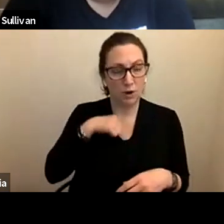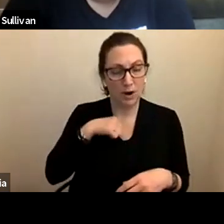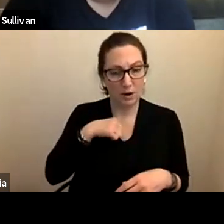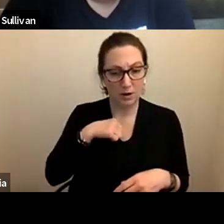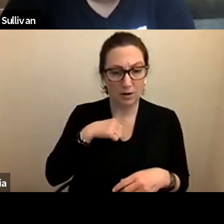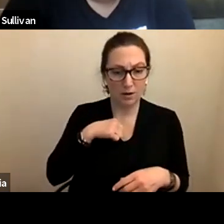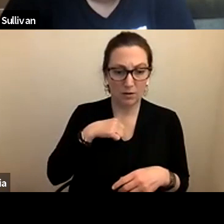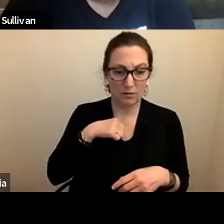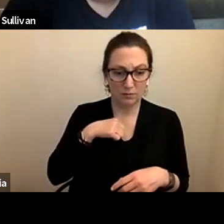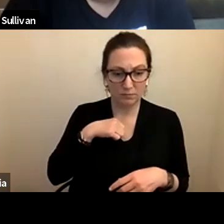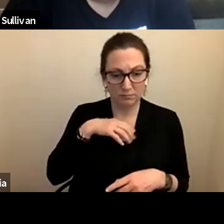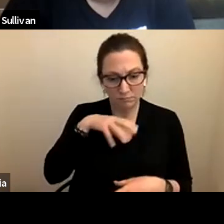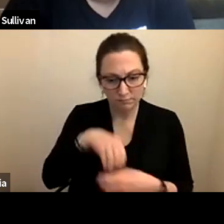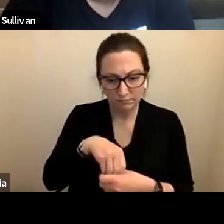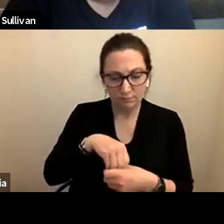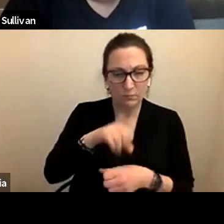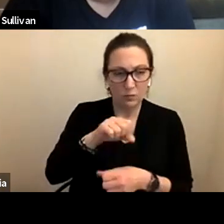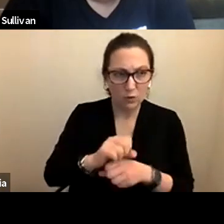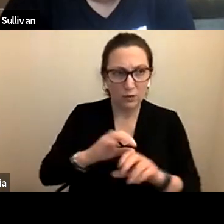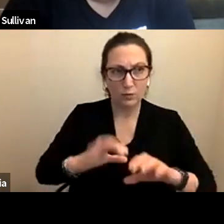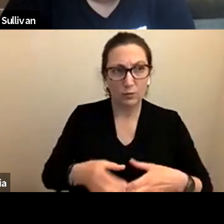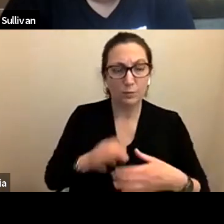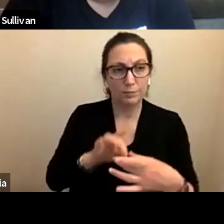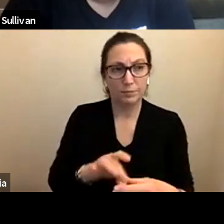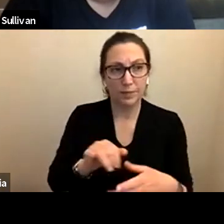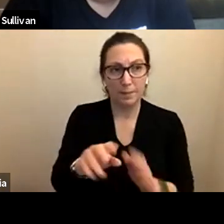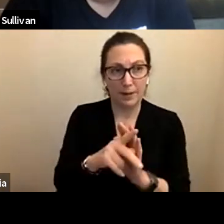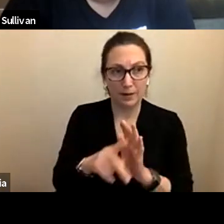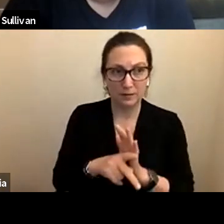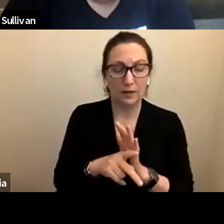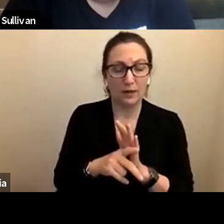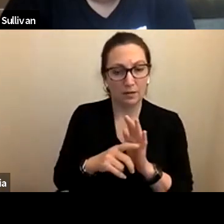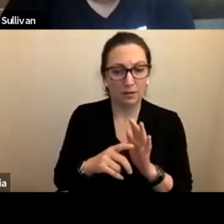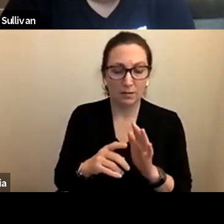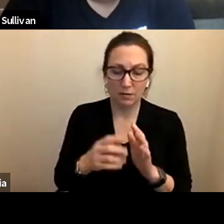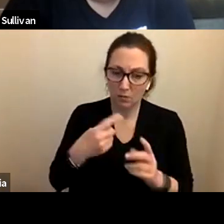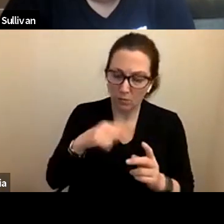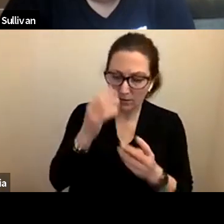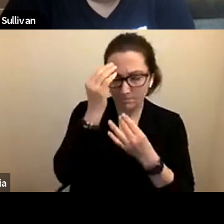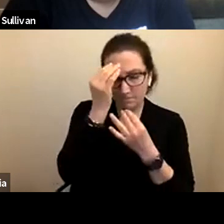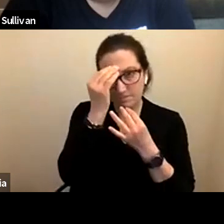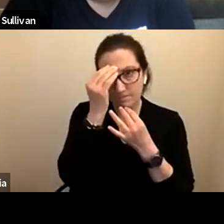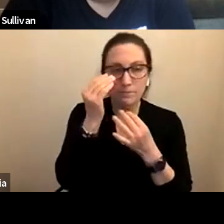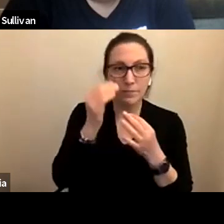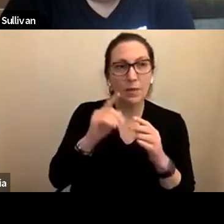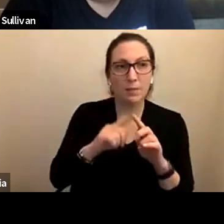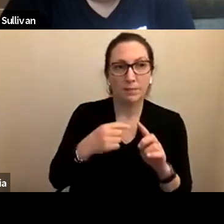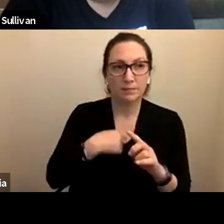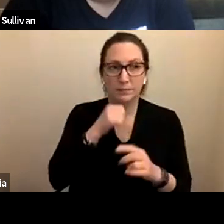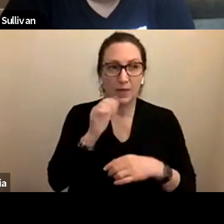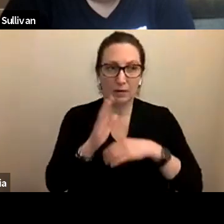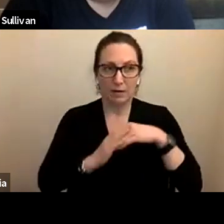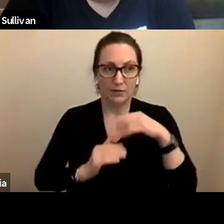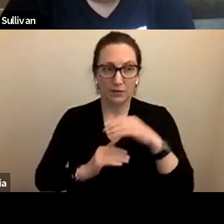have worked with the working group on this policy and think that there was a lot of thoughtful work done, but I'm uncomfortable with it